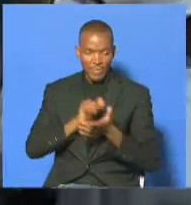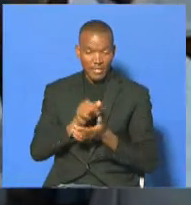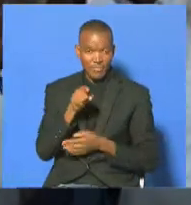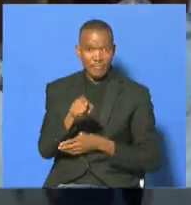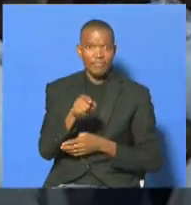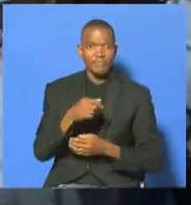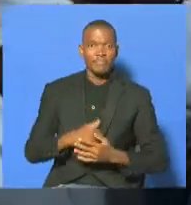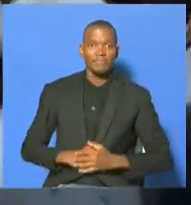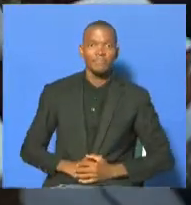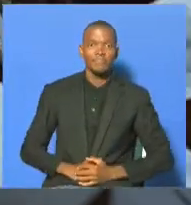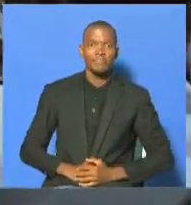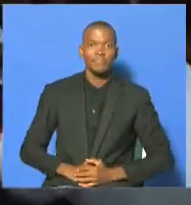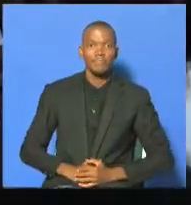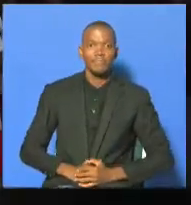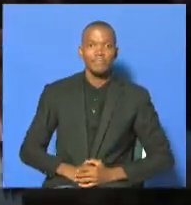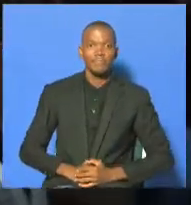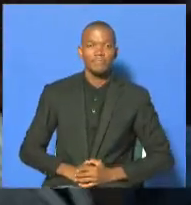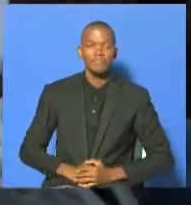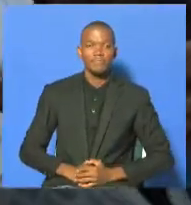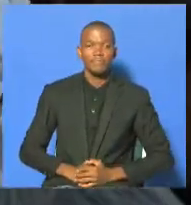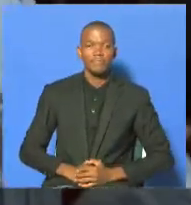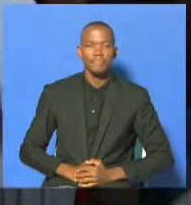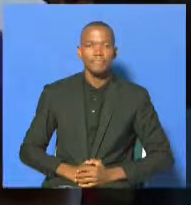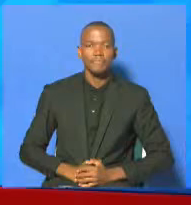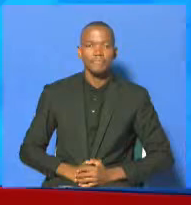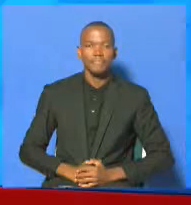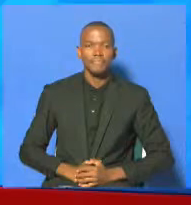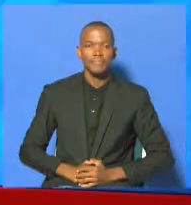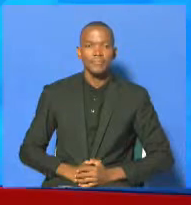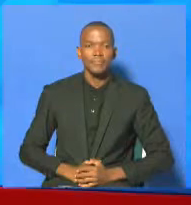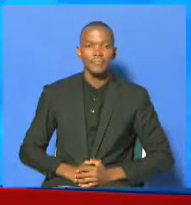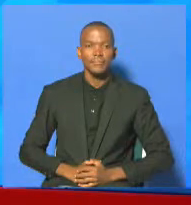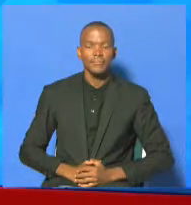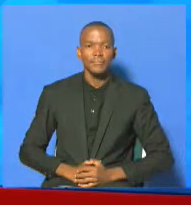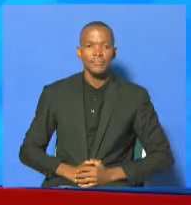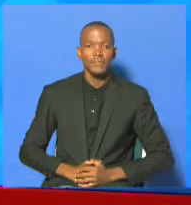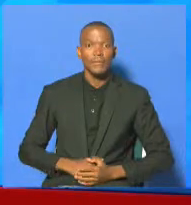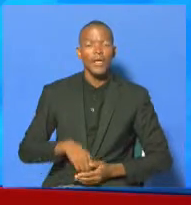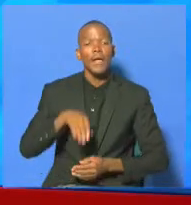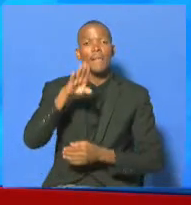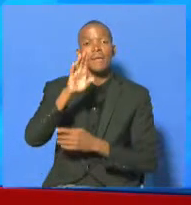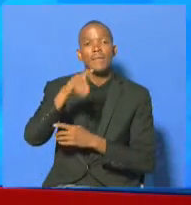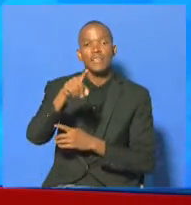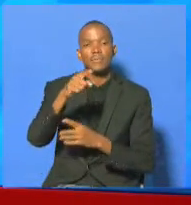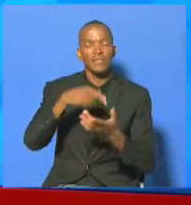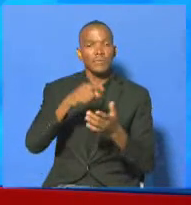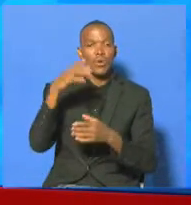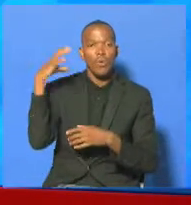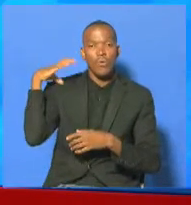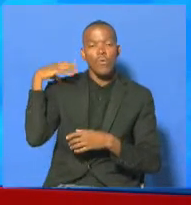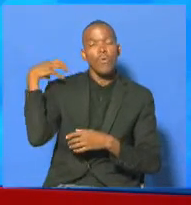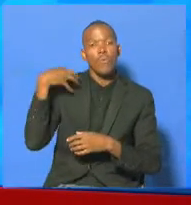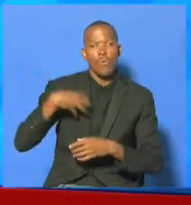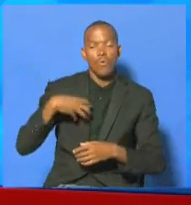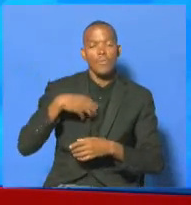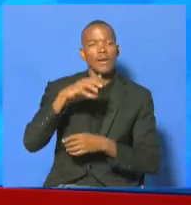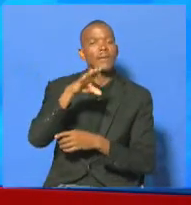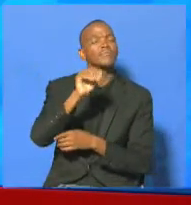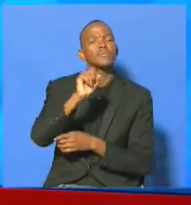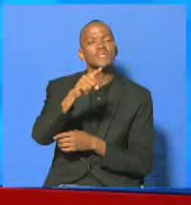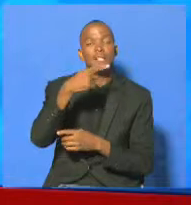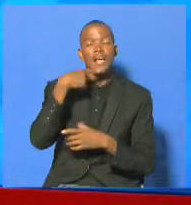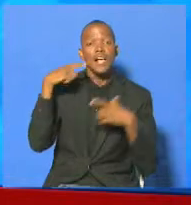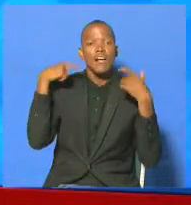Jessica Pilani, BTV News, Molepolole. Botswana Police Commissioner Ms. Diana Marathe says the Botswana government